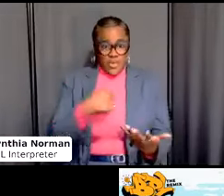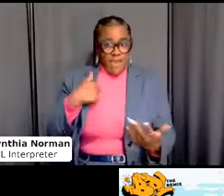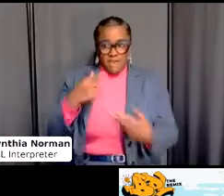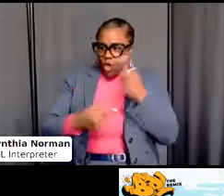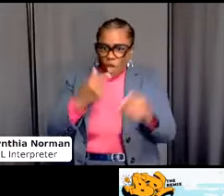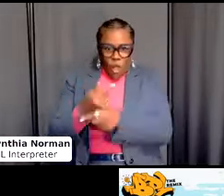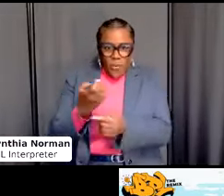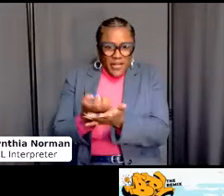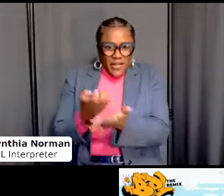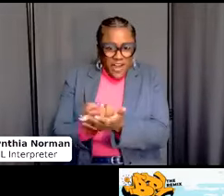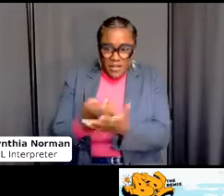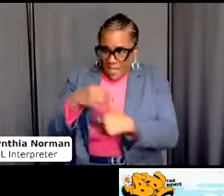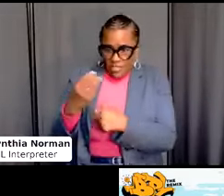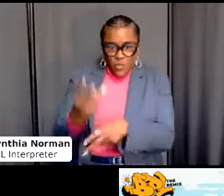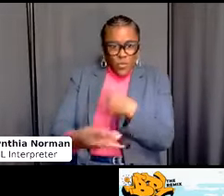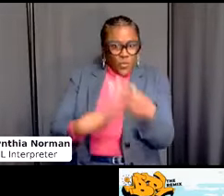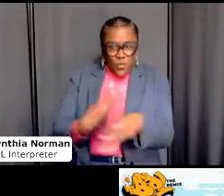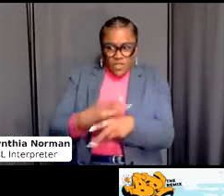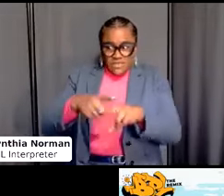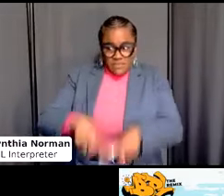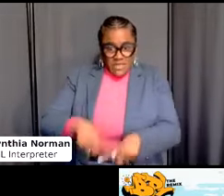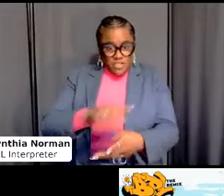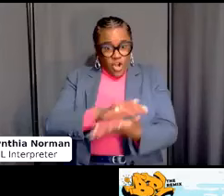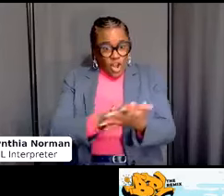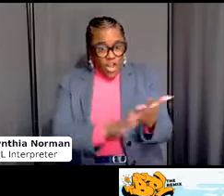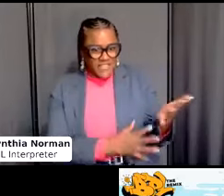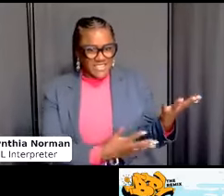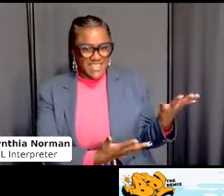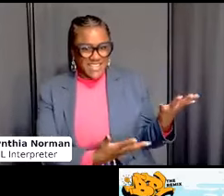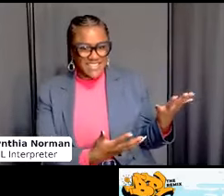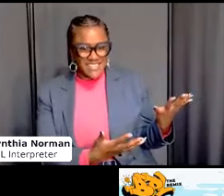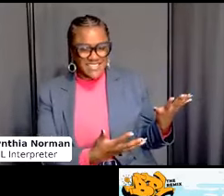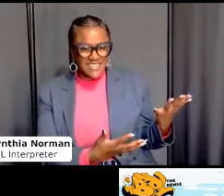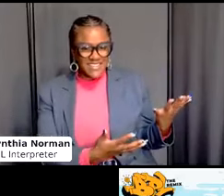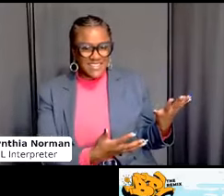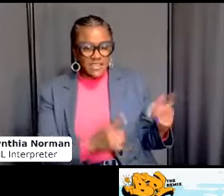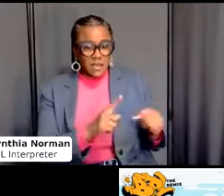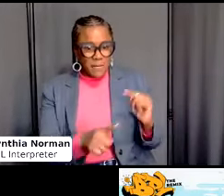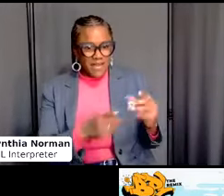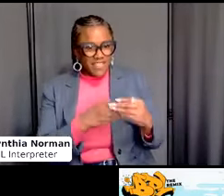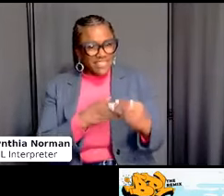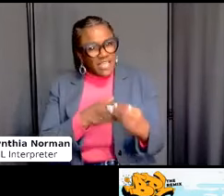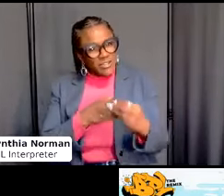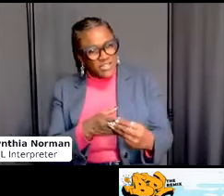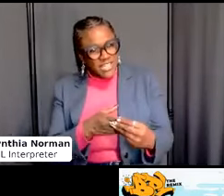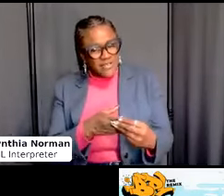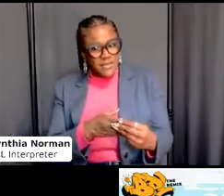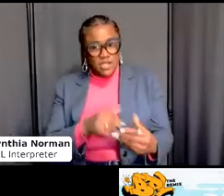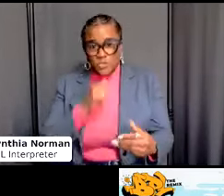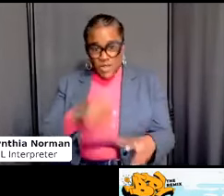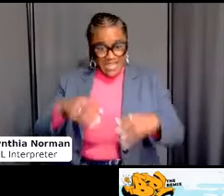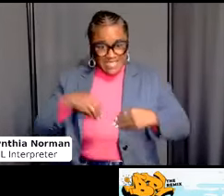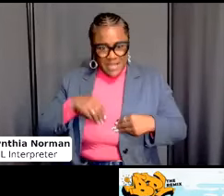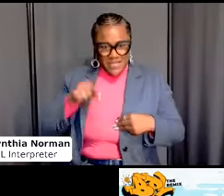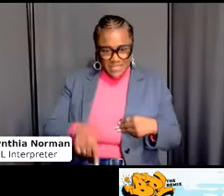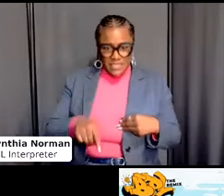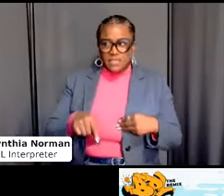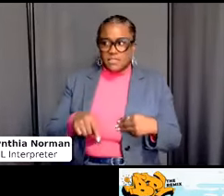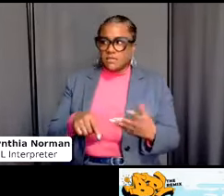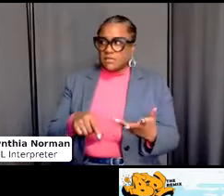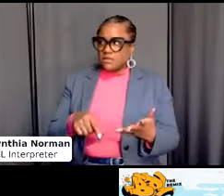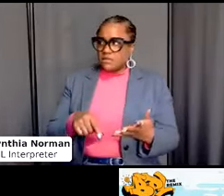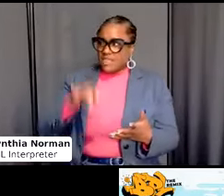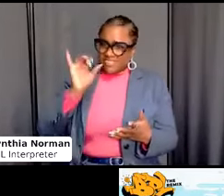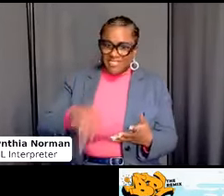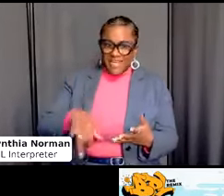world that's kind of dependent on a lot of these things. But for the leadership to not accept this as a condition that